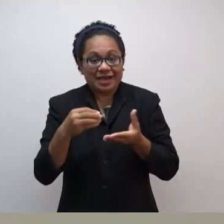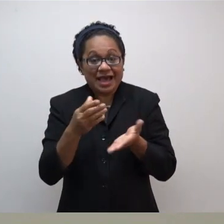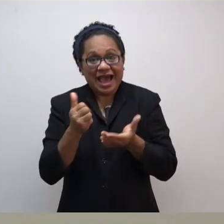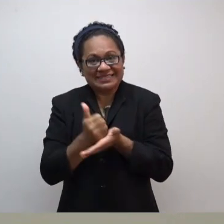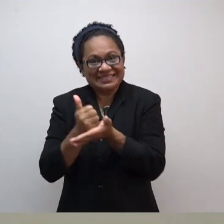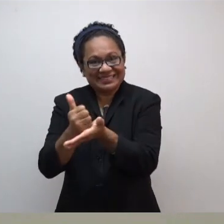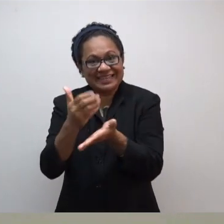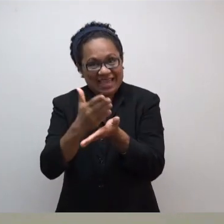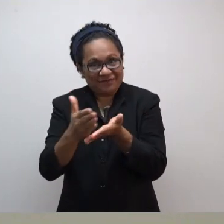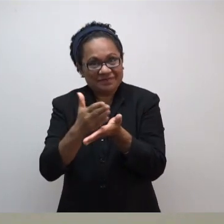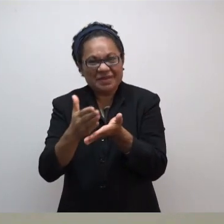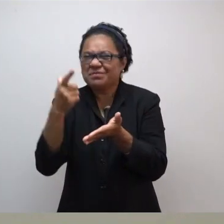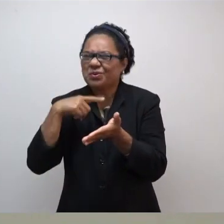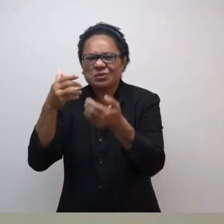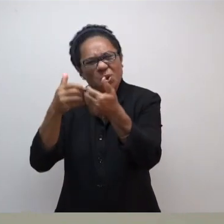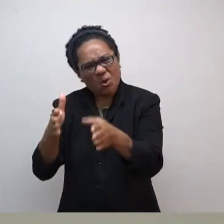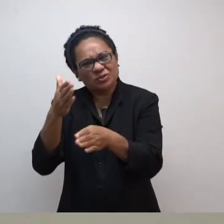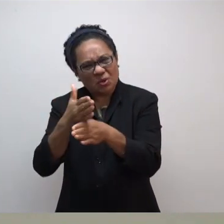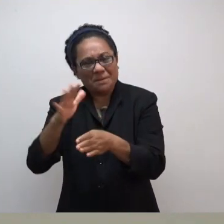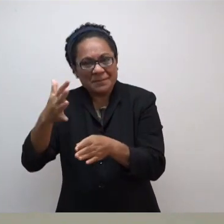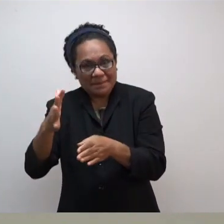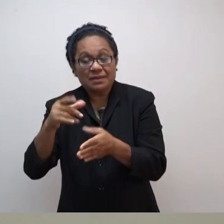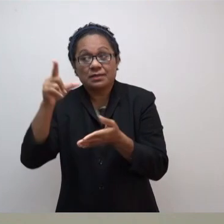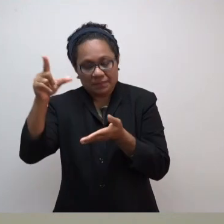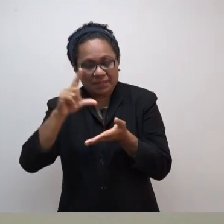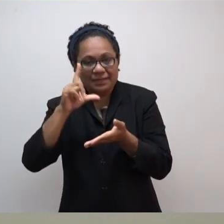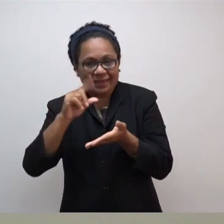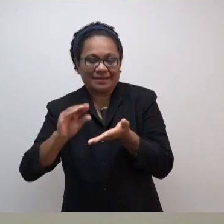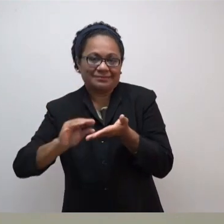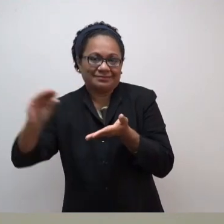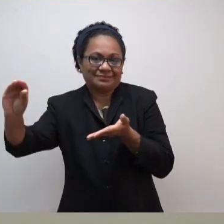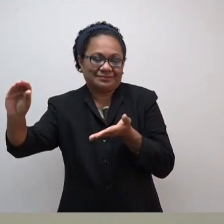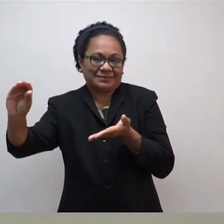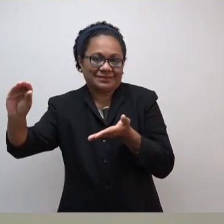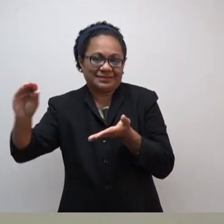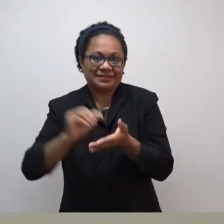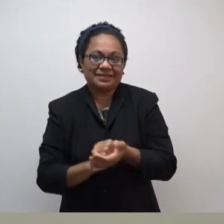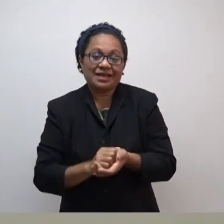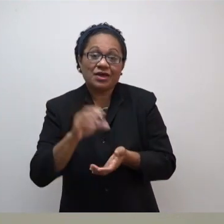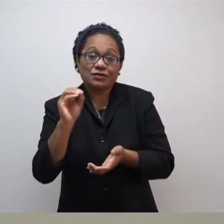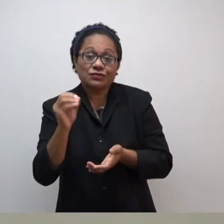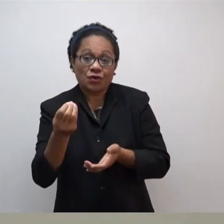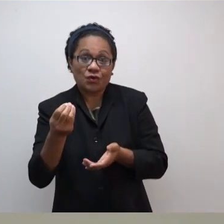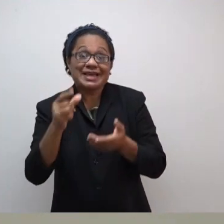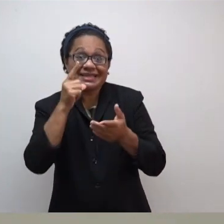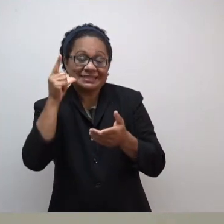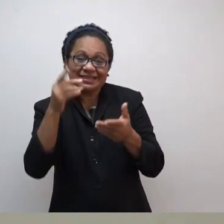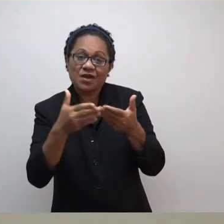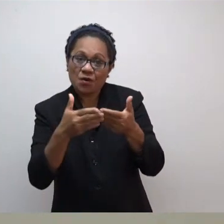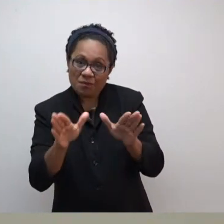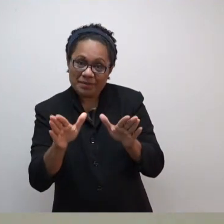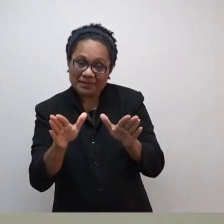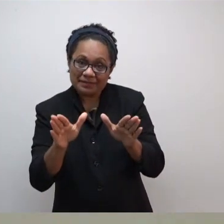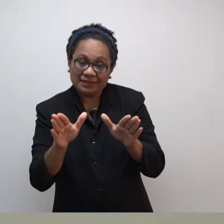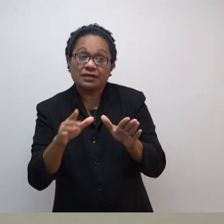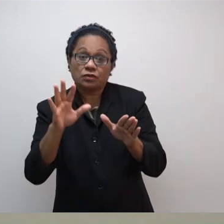eligible. That application has opened up yesterday, and will stay in place until the 1st